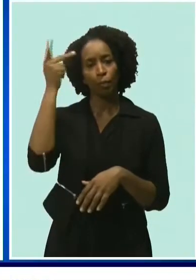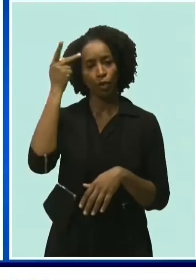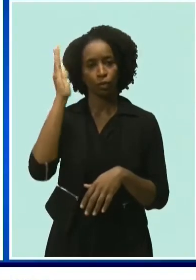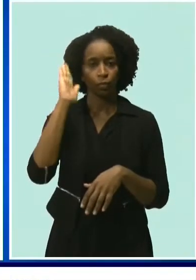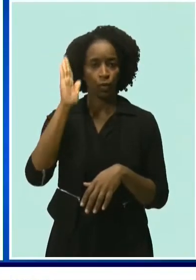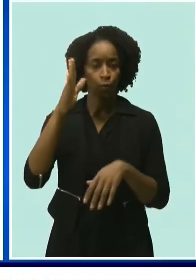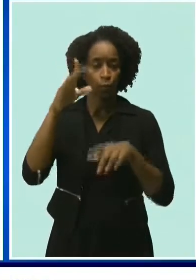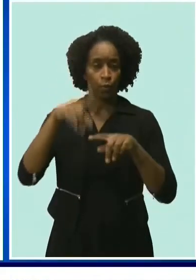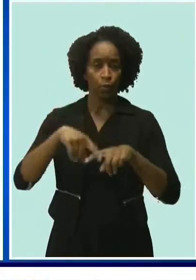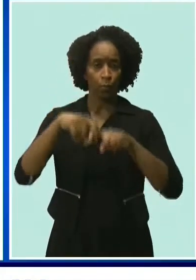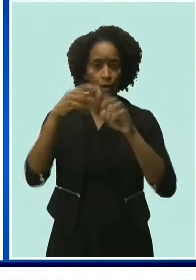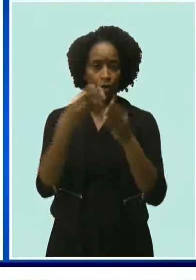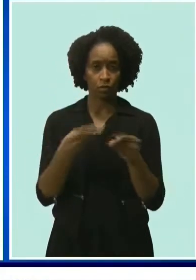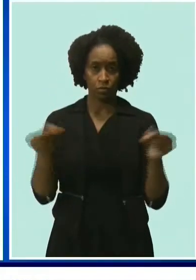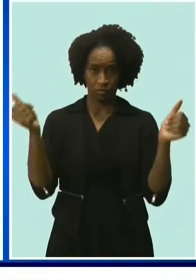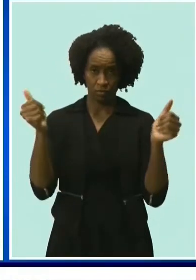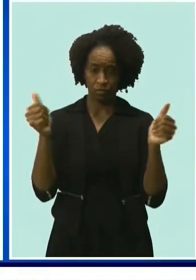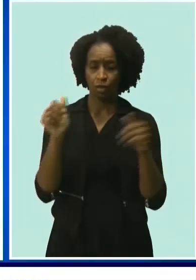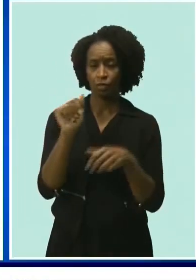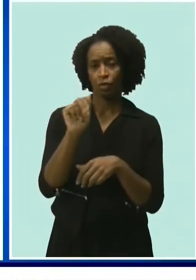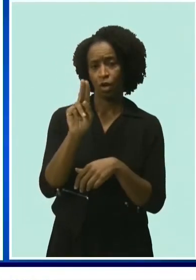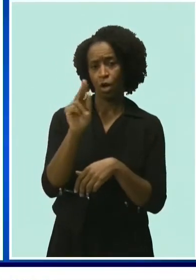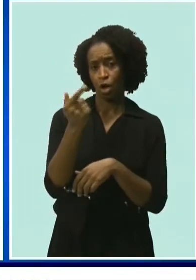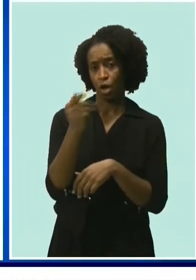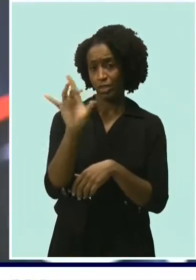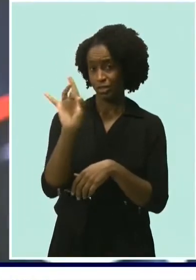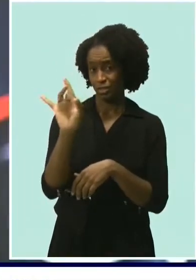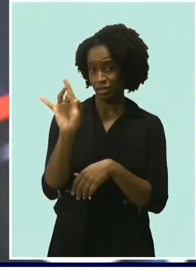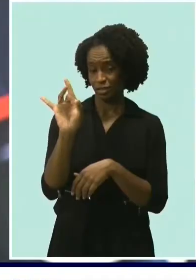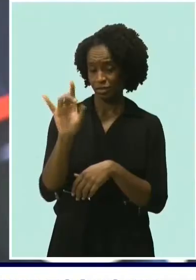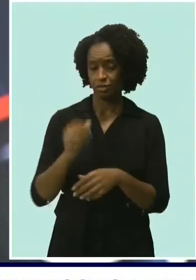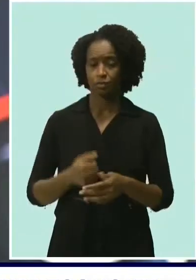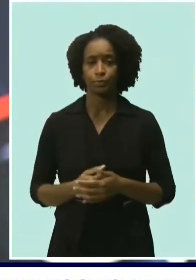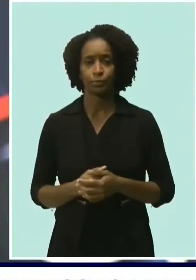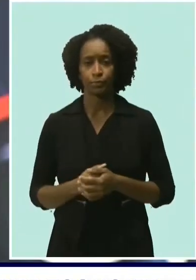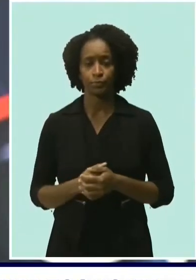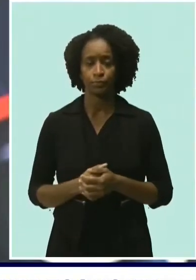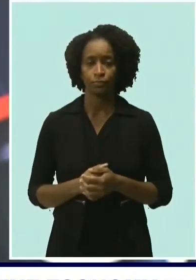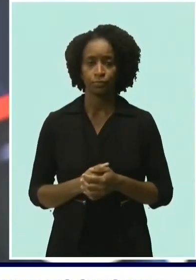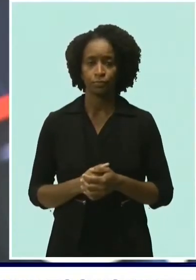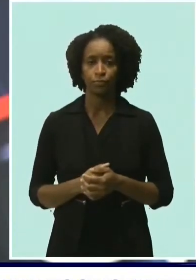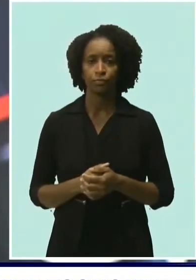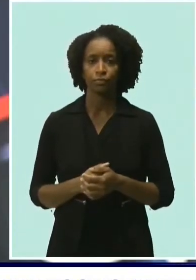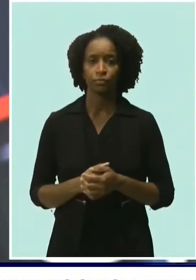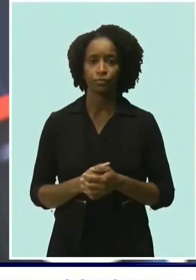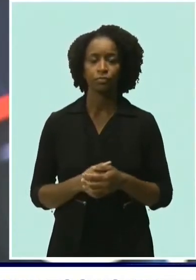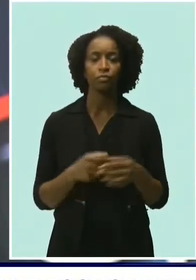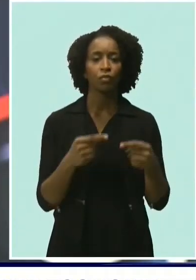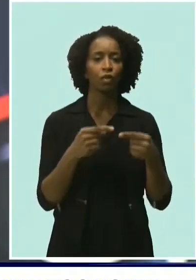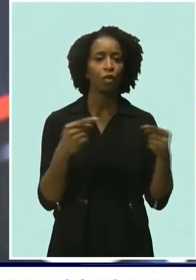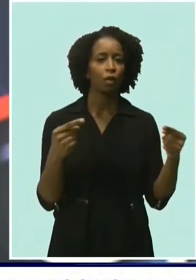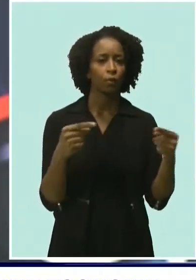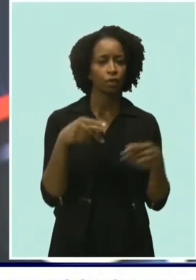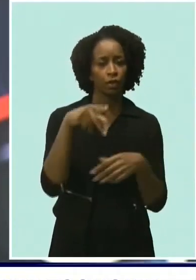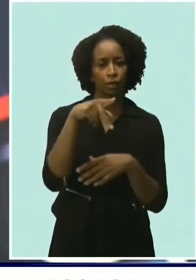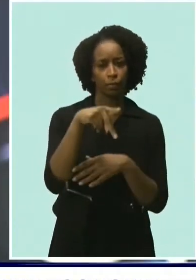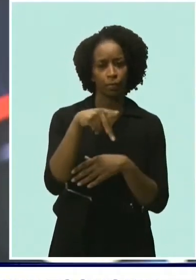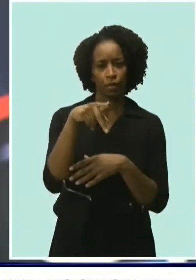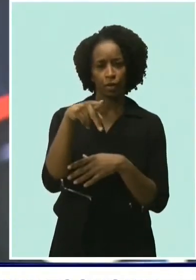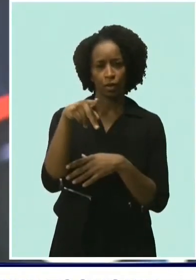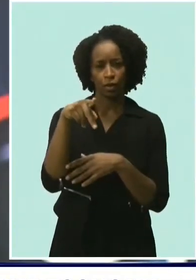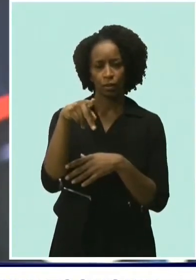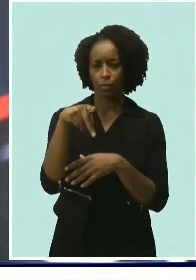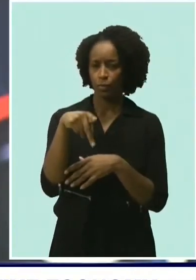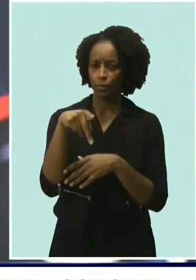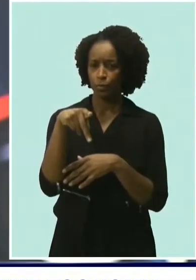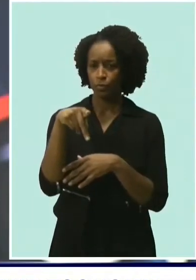new throne speech to be delivered on September 15th. The opposition People's Party for Democracy and Development